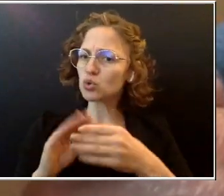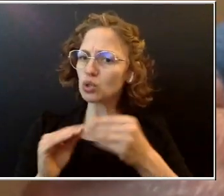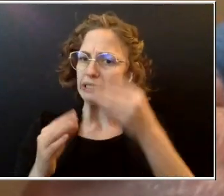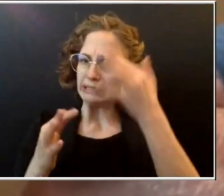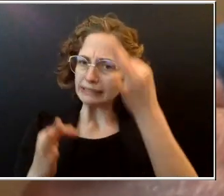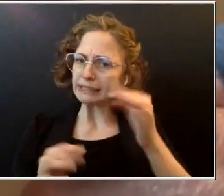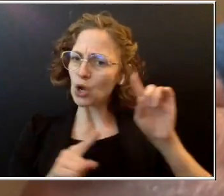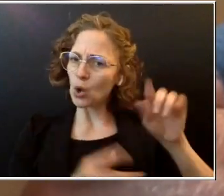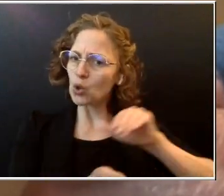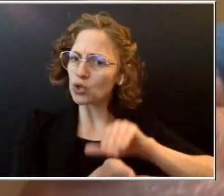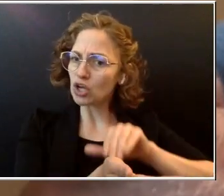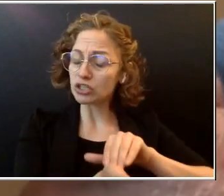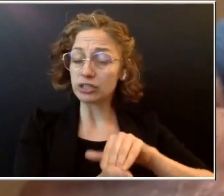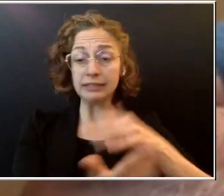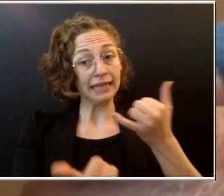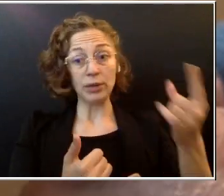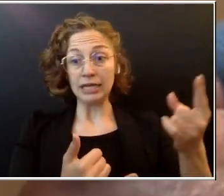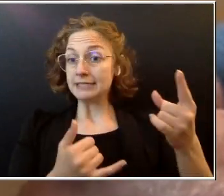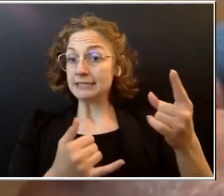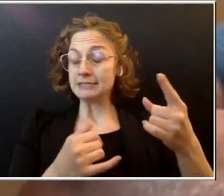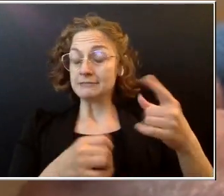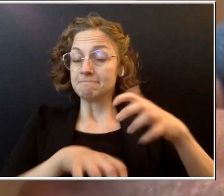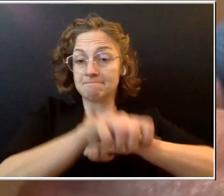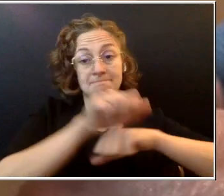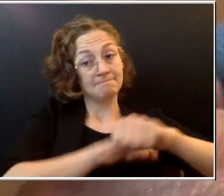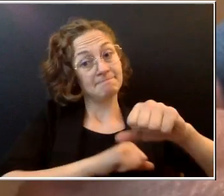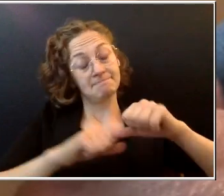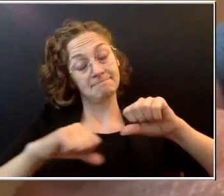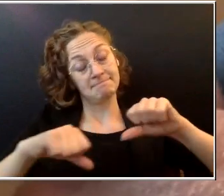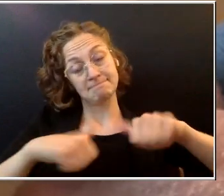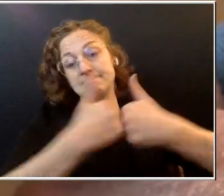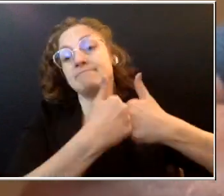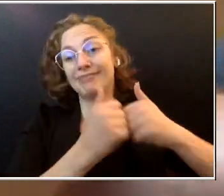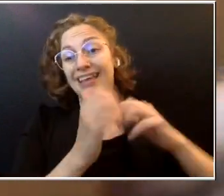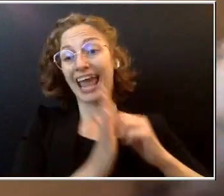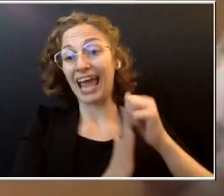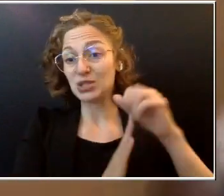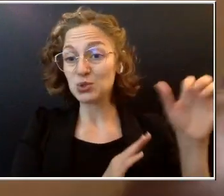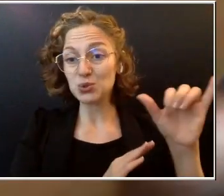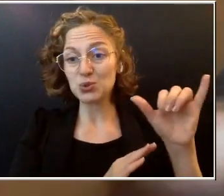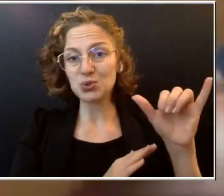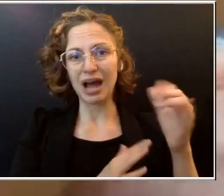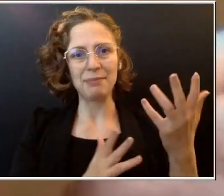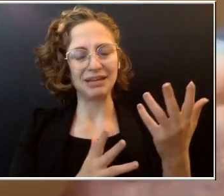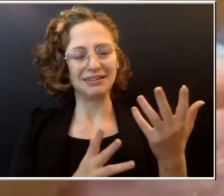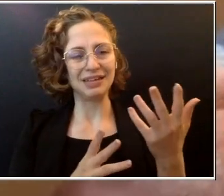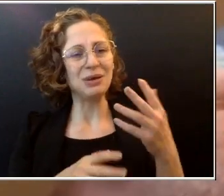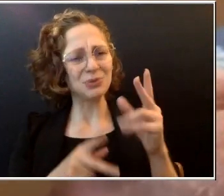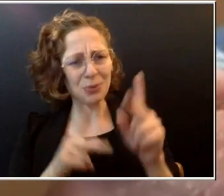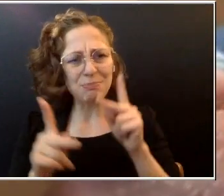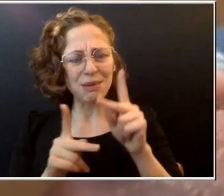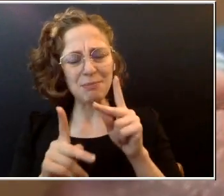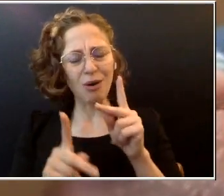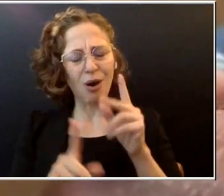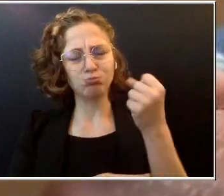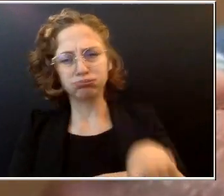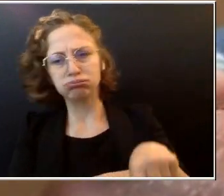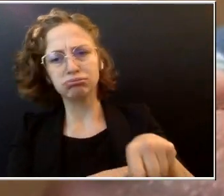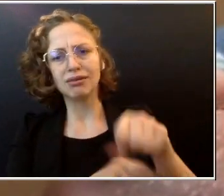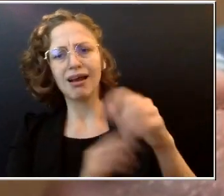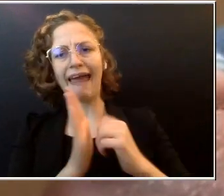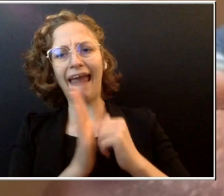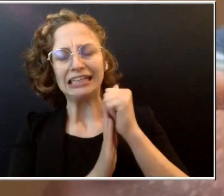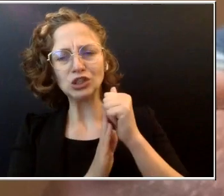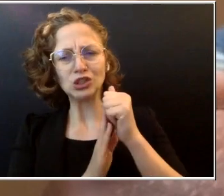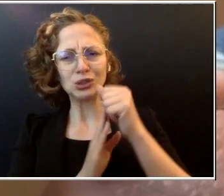good. Like, people beat cancer because of me. Or I hate to say because of me, but, they went and got